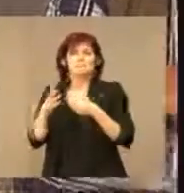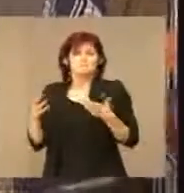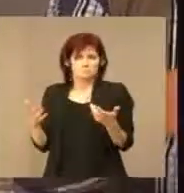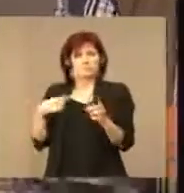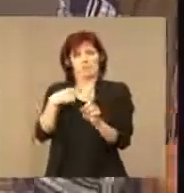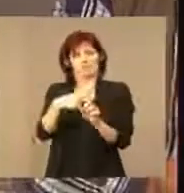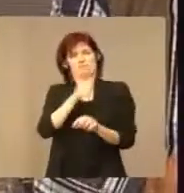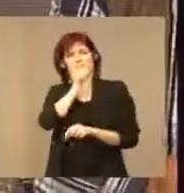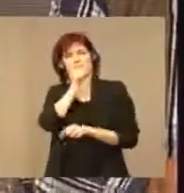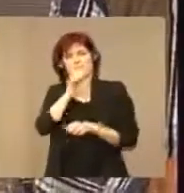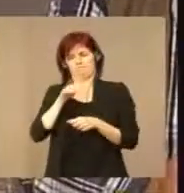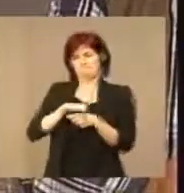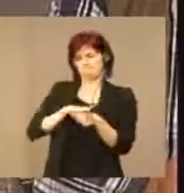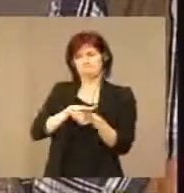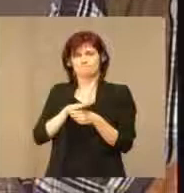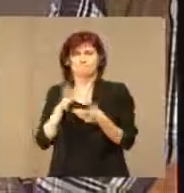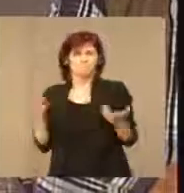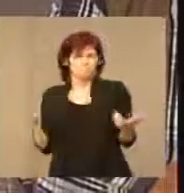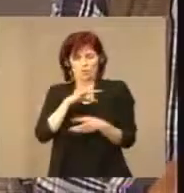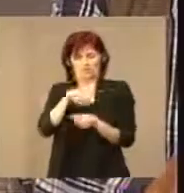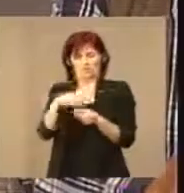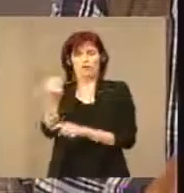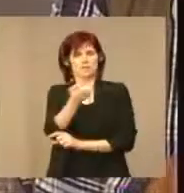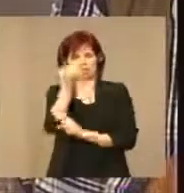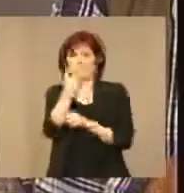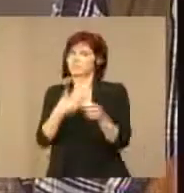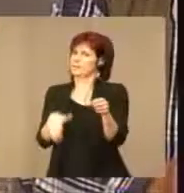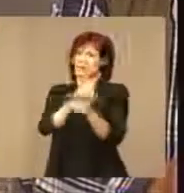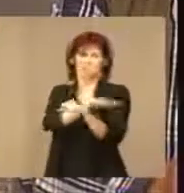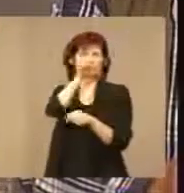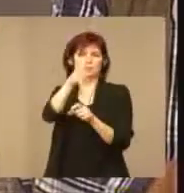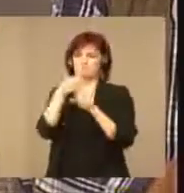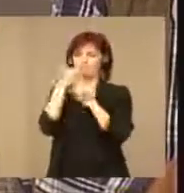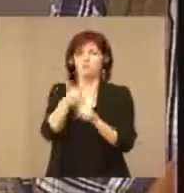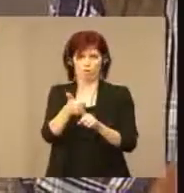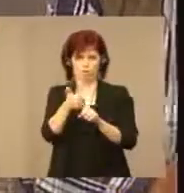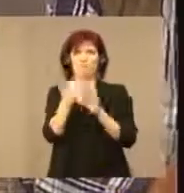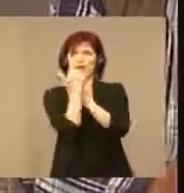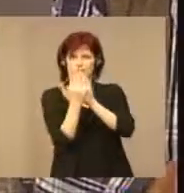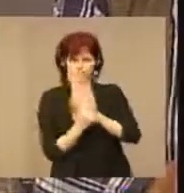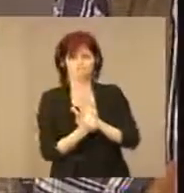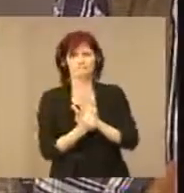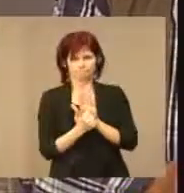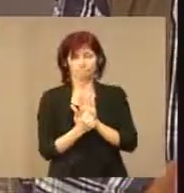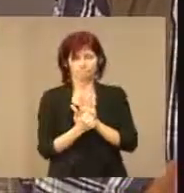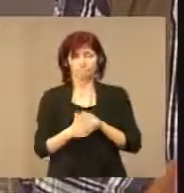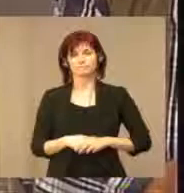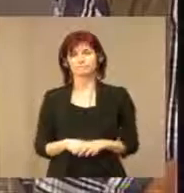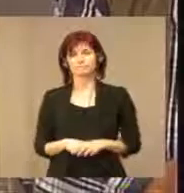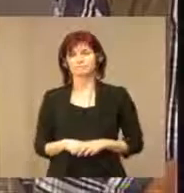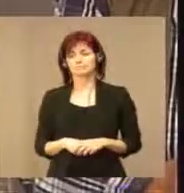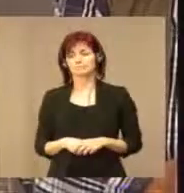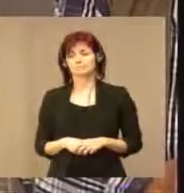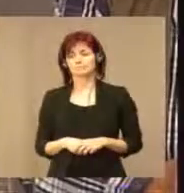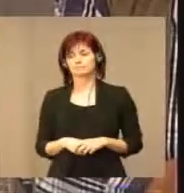private sector within Ontario would all be covered by that piece of provincial legislation.